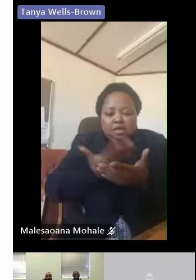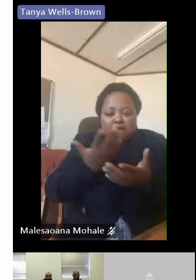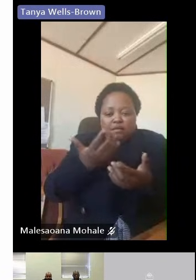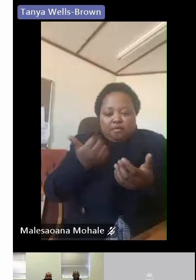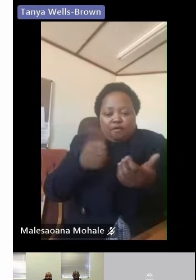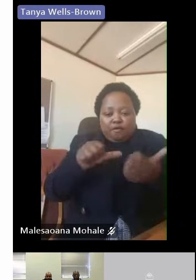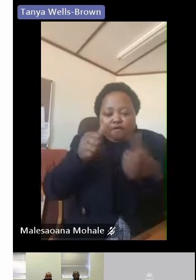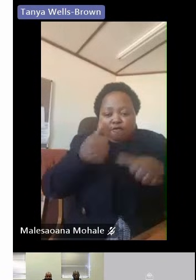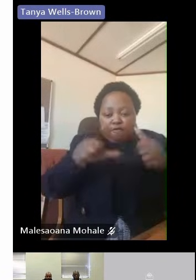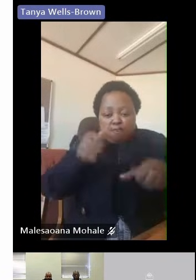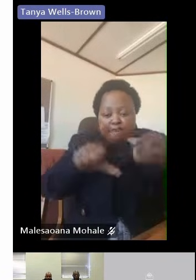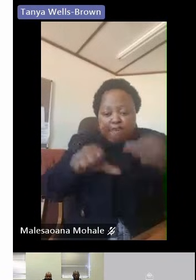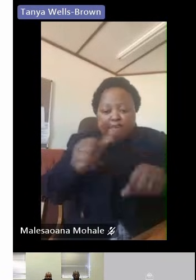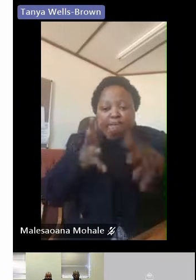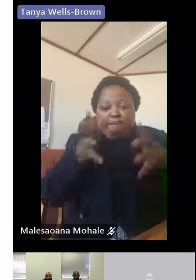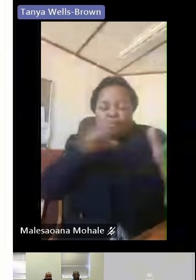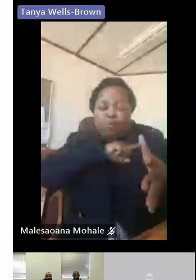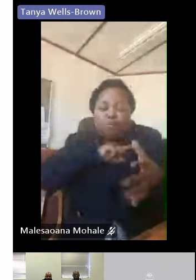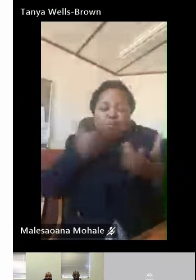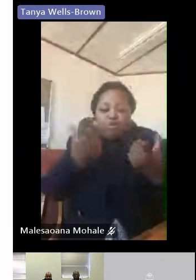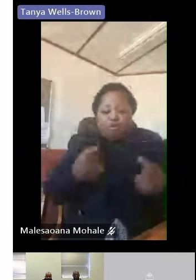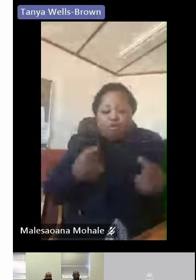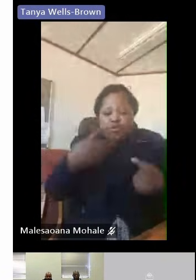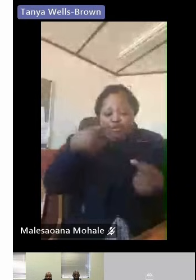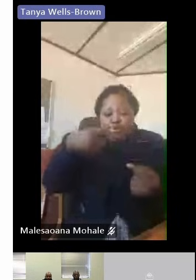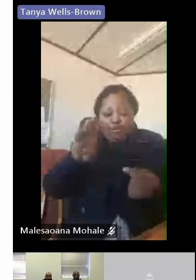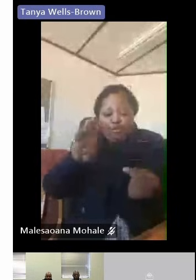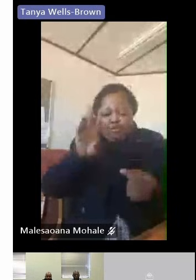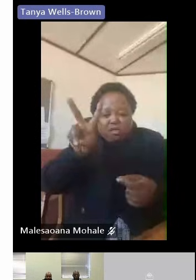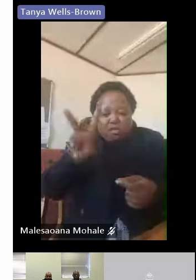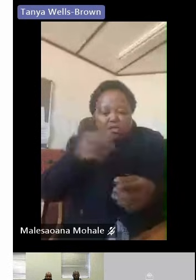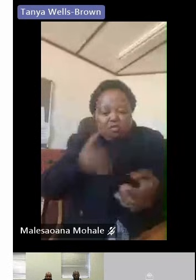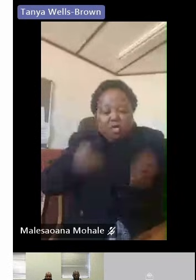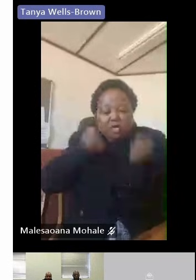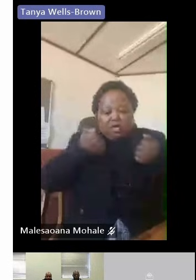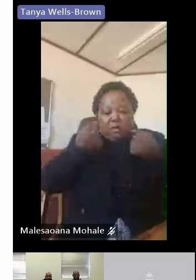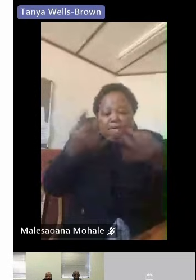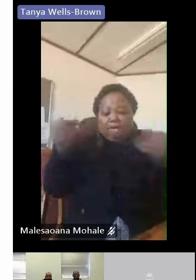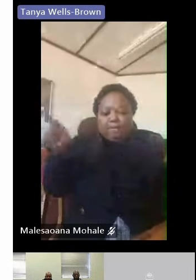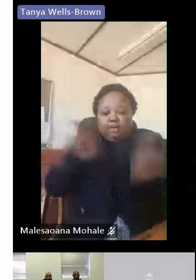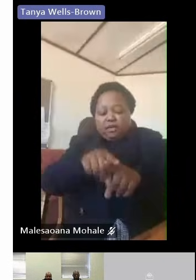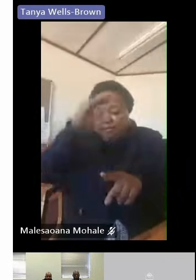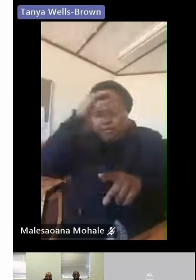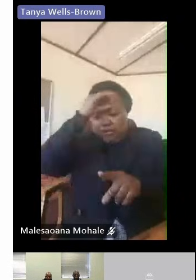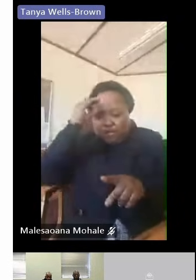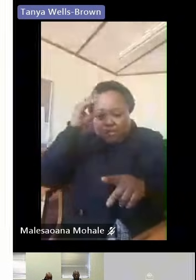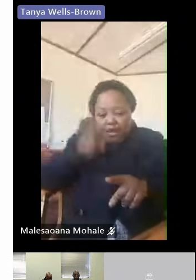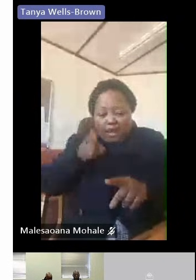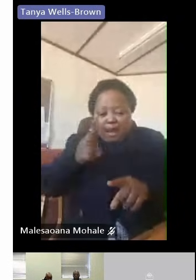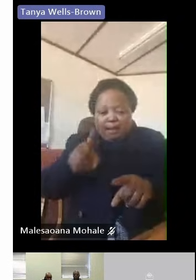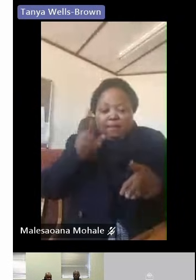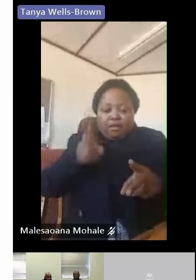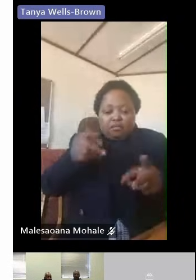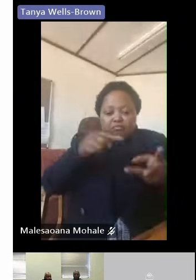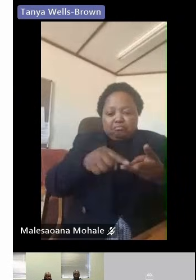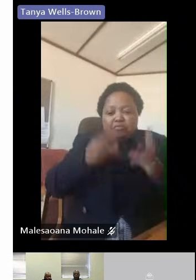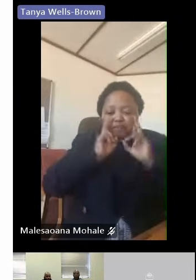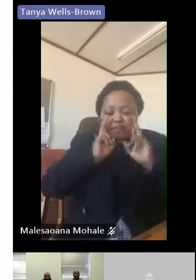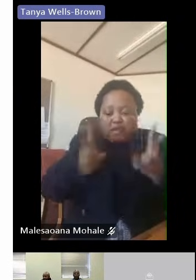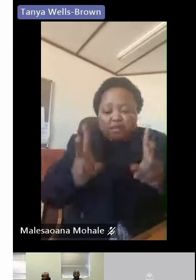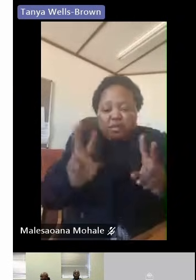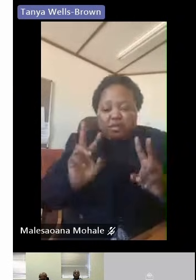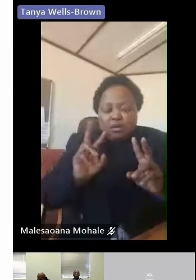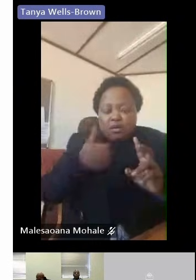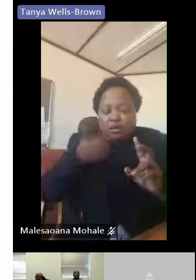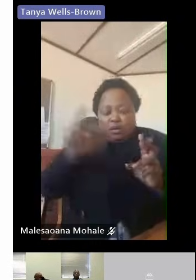cases, and then the nurse midwife. And then I went to 2 referral hospitals who refer into